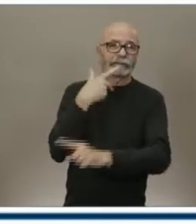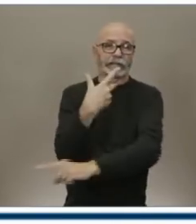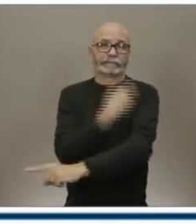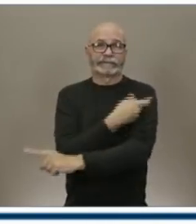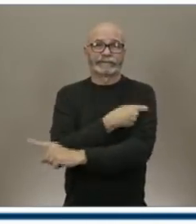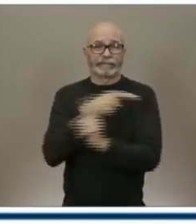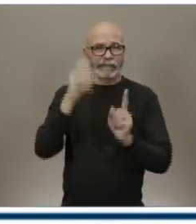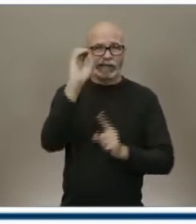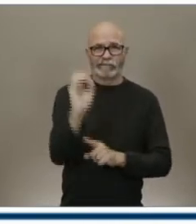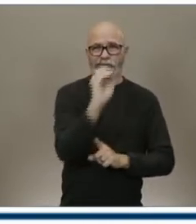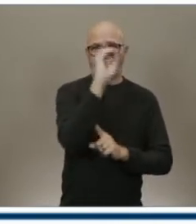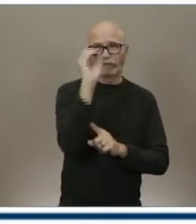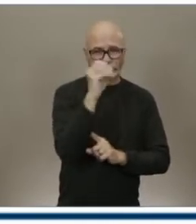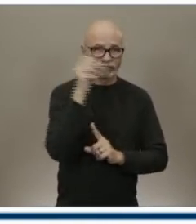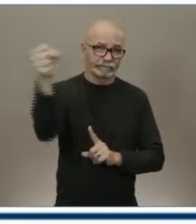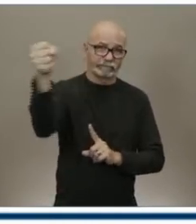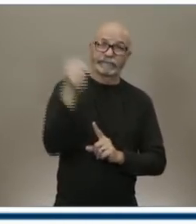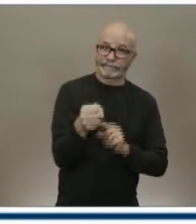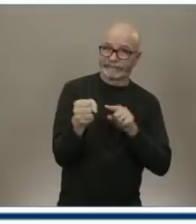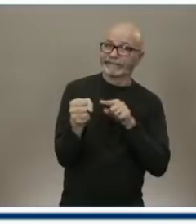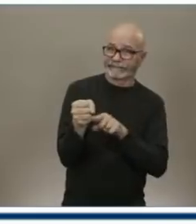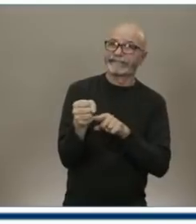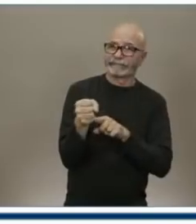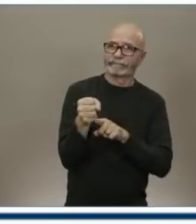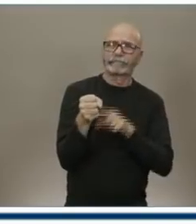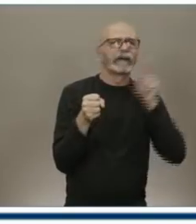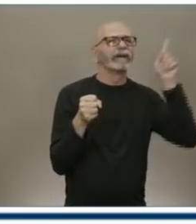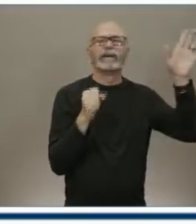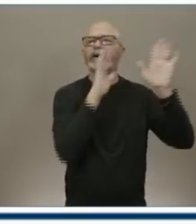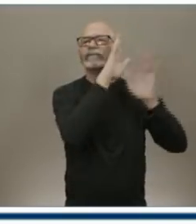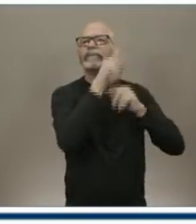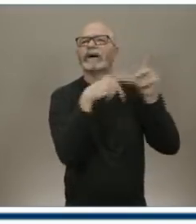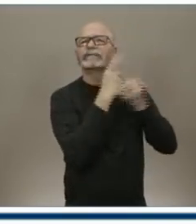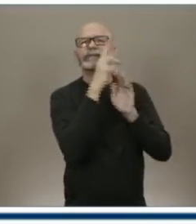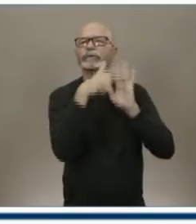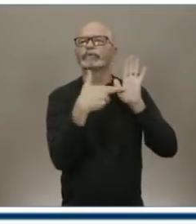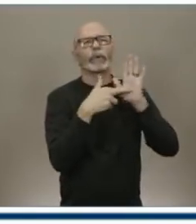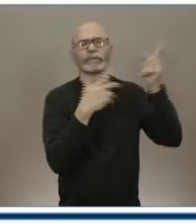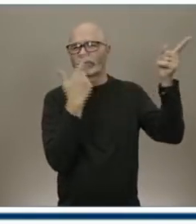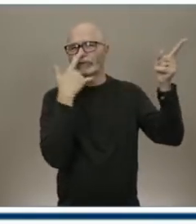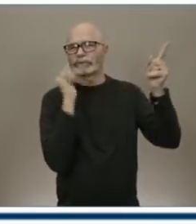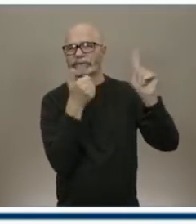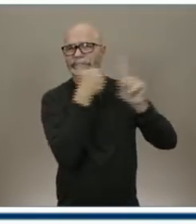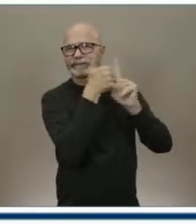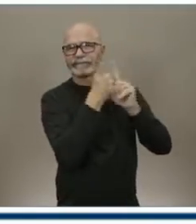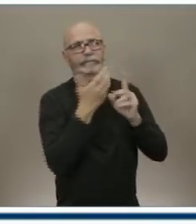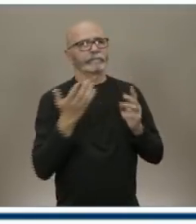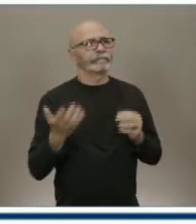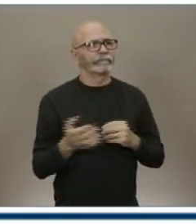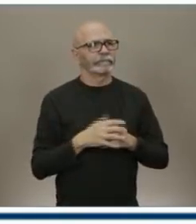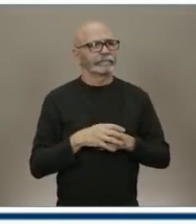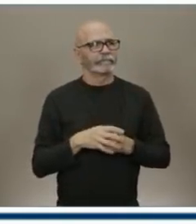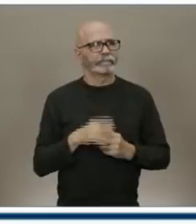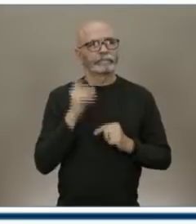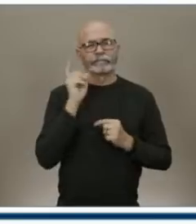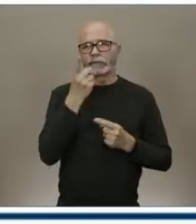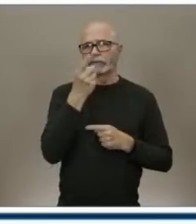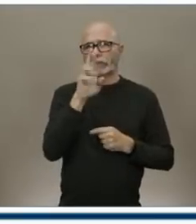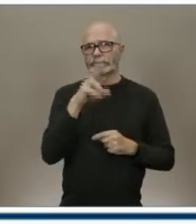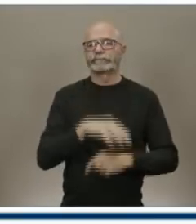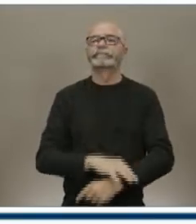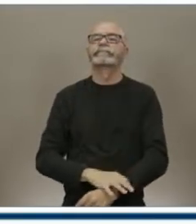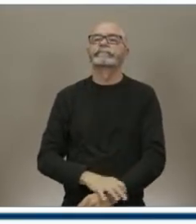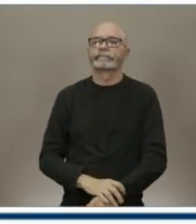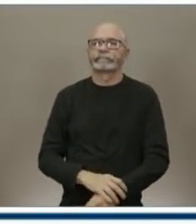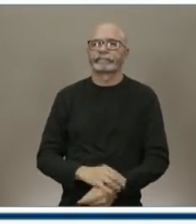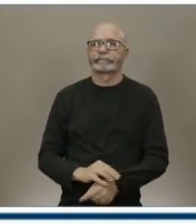health, but I'm just wondering what her role might be in the vaccination rollout. I'm very pleased that Dr.